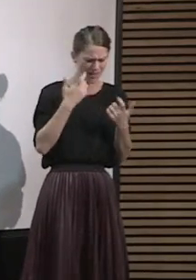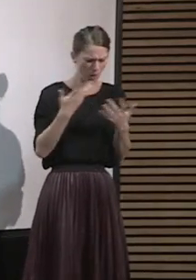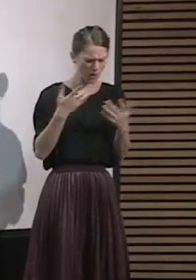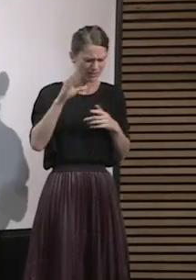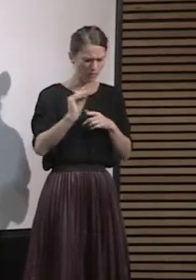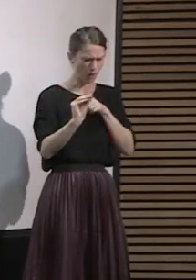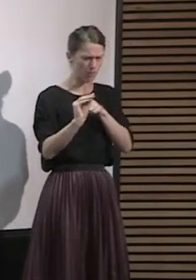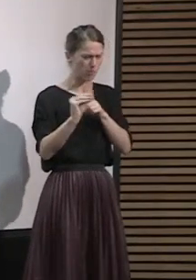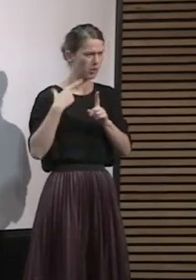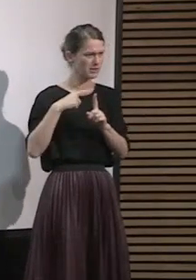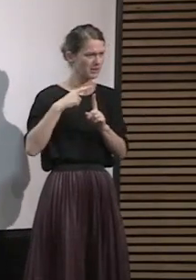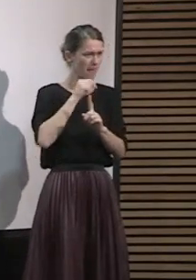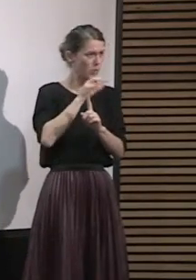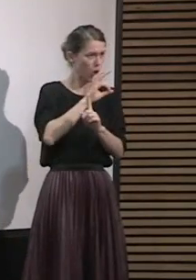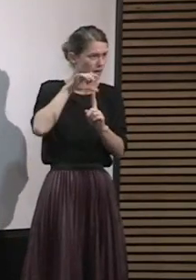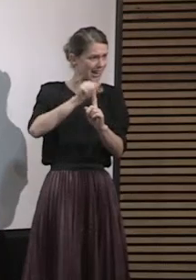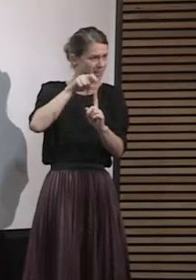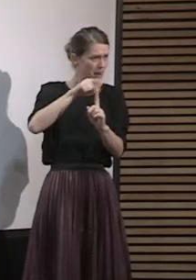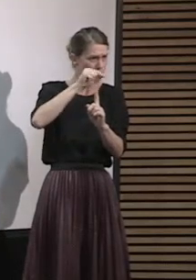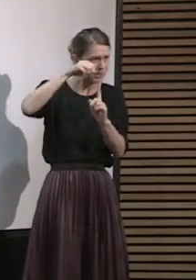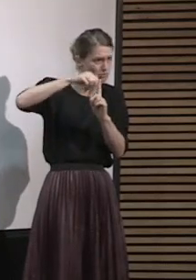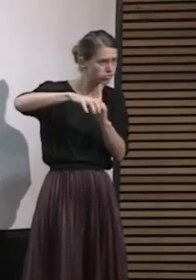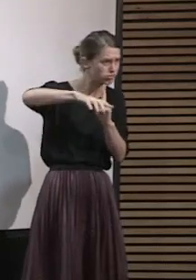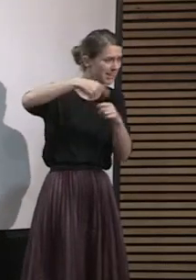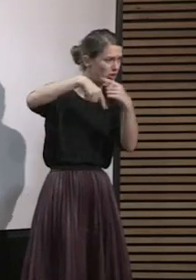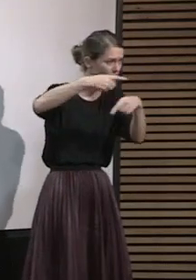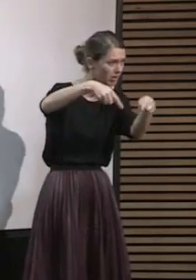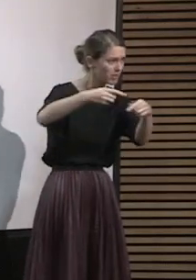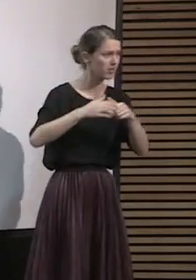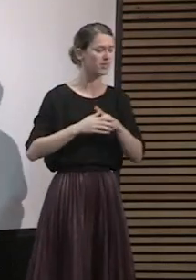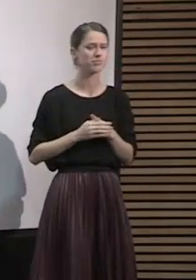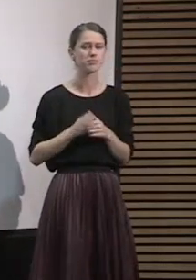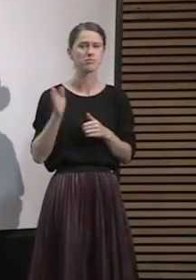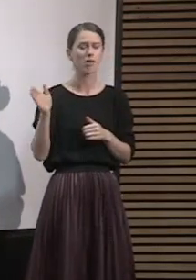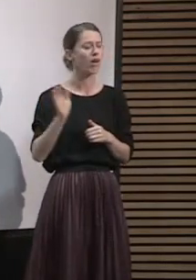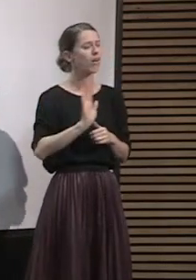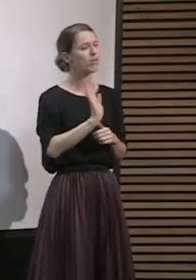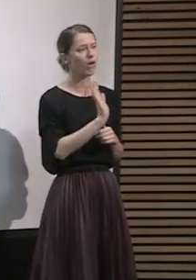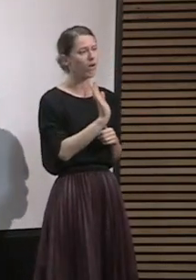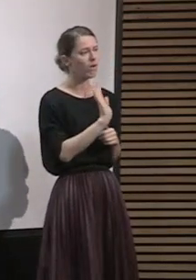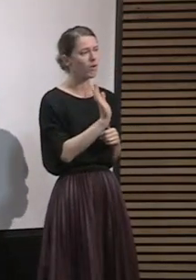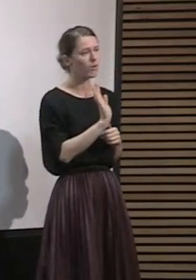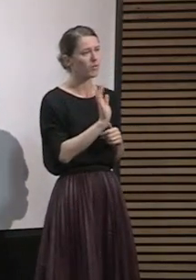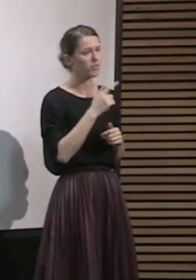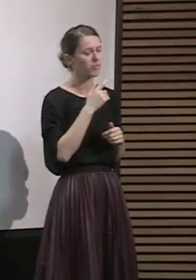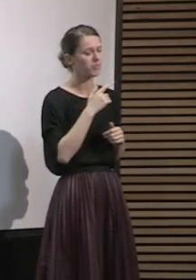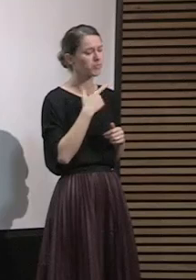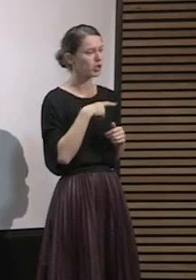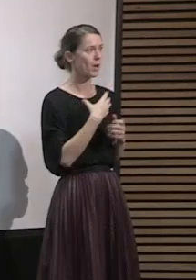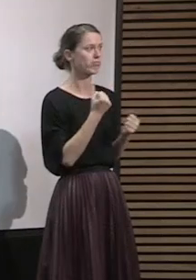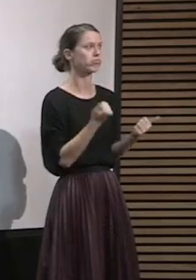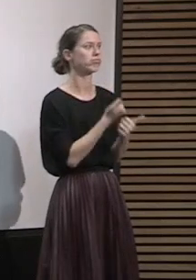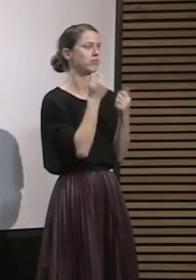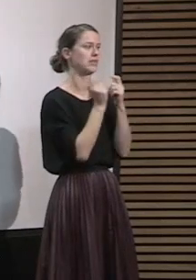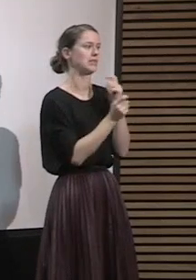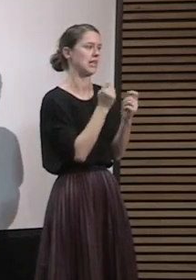confidence that we won't see a repeat? No, not necessarily. What also gives us confidence is the wide range of testing, and you will see here the